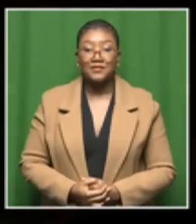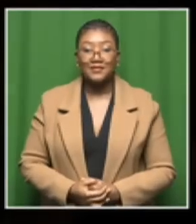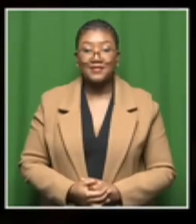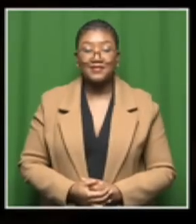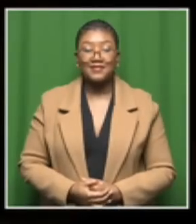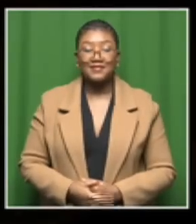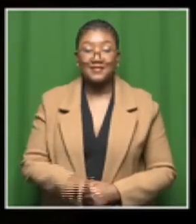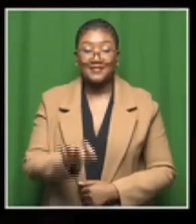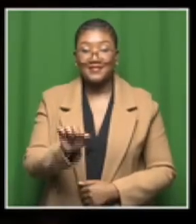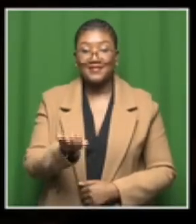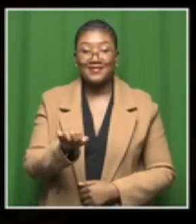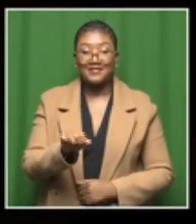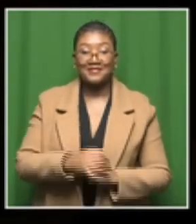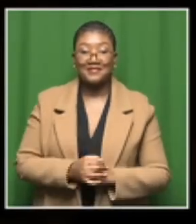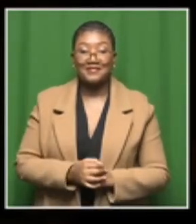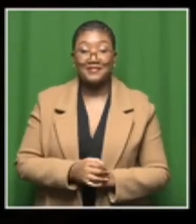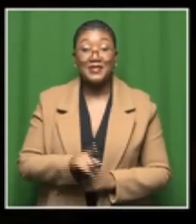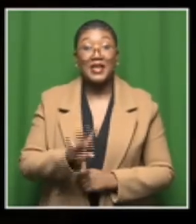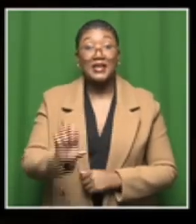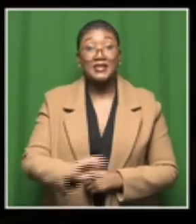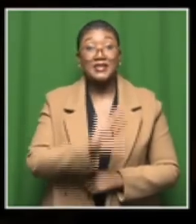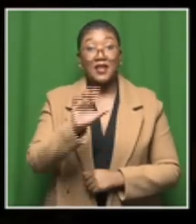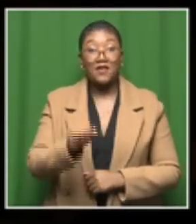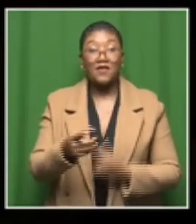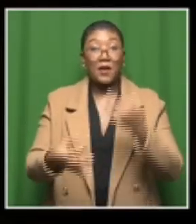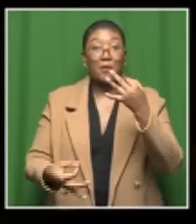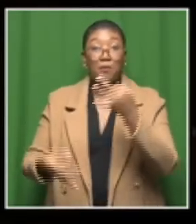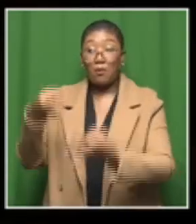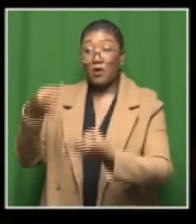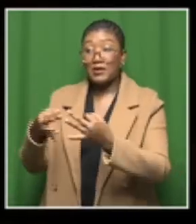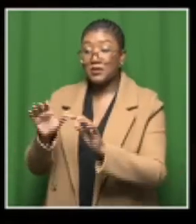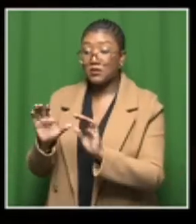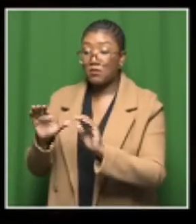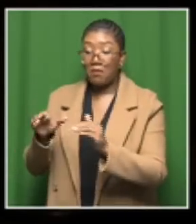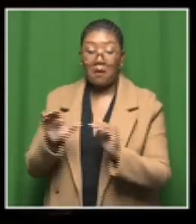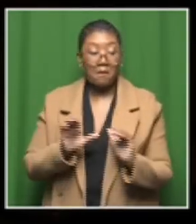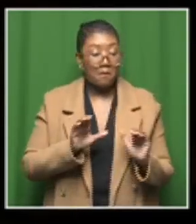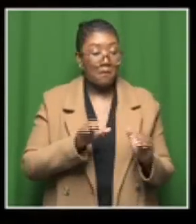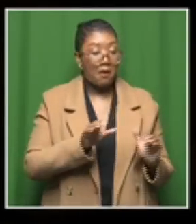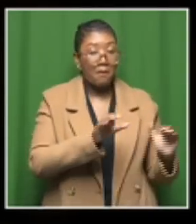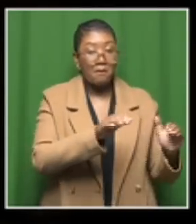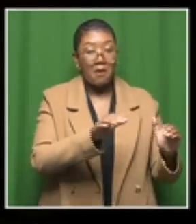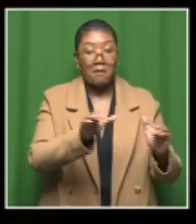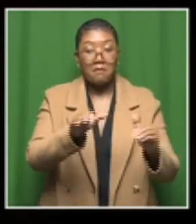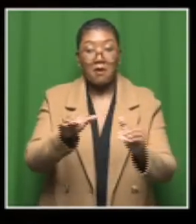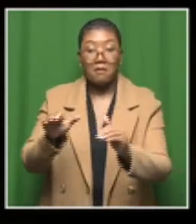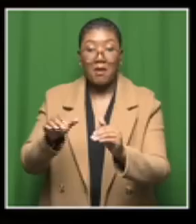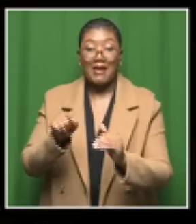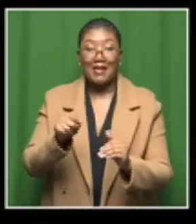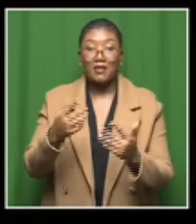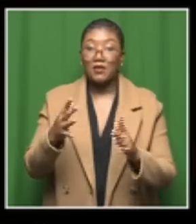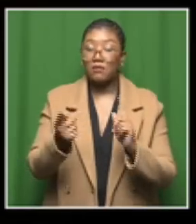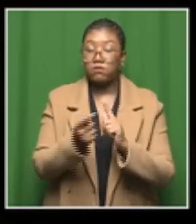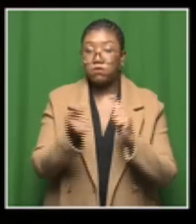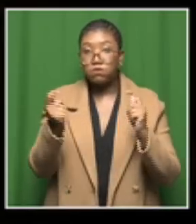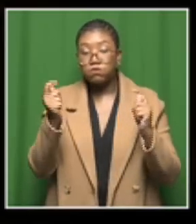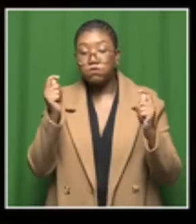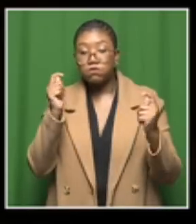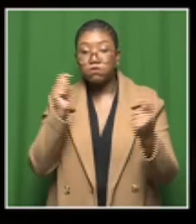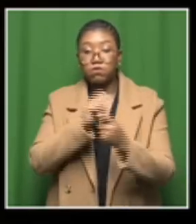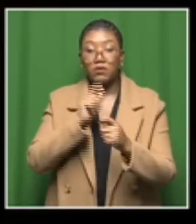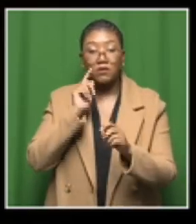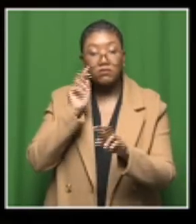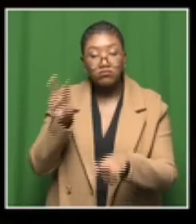Indeed, Sakina. So the South African political tectonic plates have shifted, and on an economic basis, we are looking